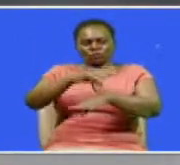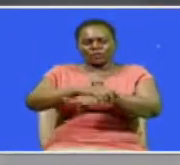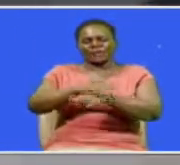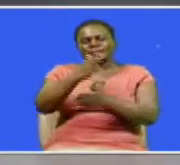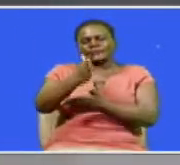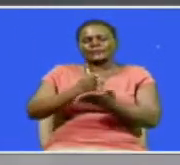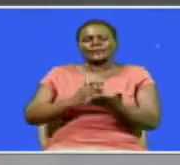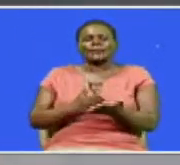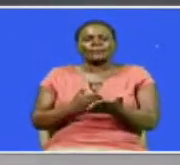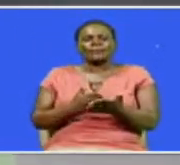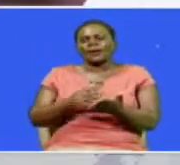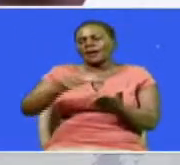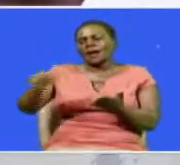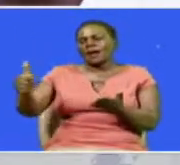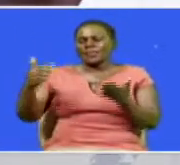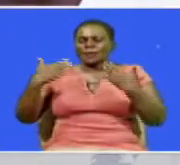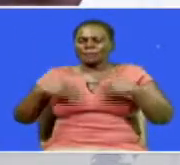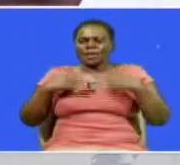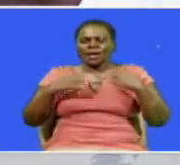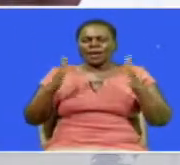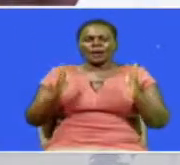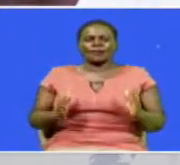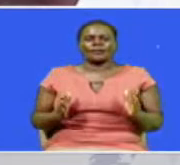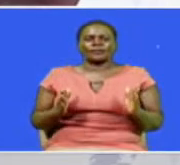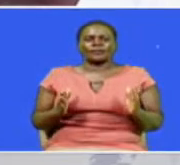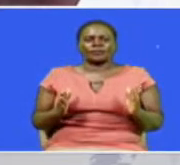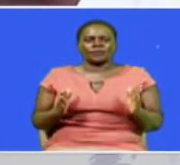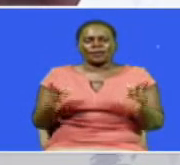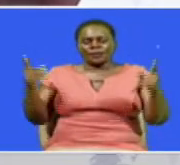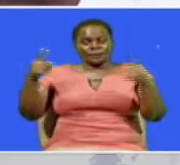some other players.